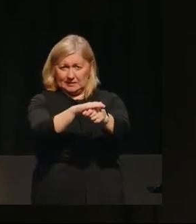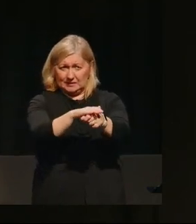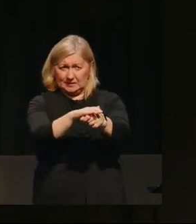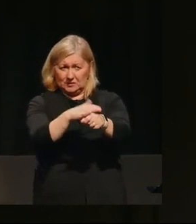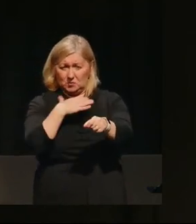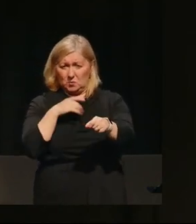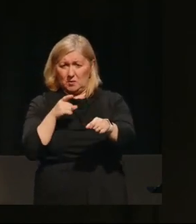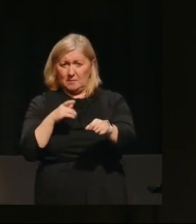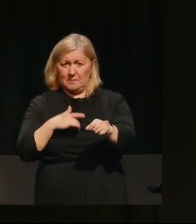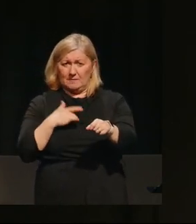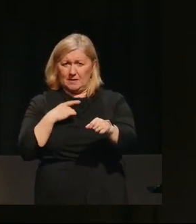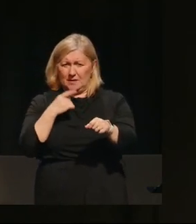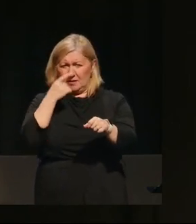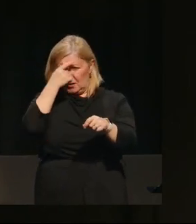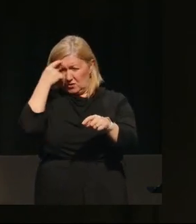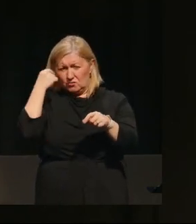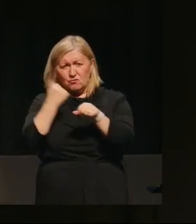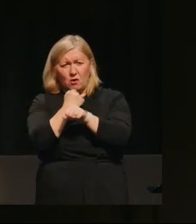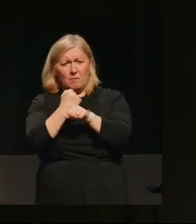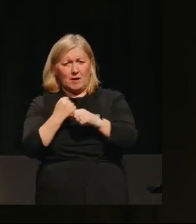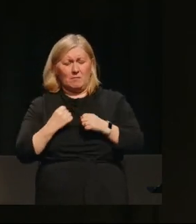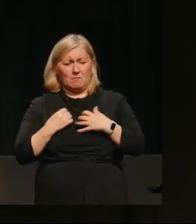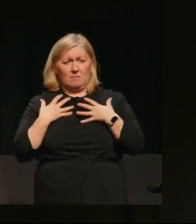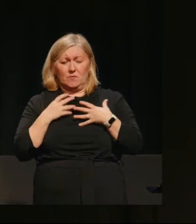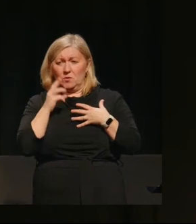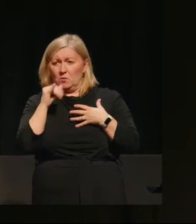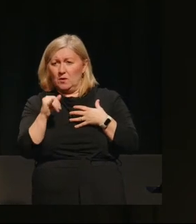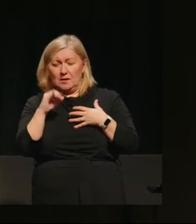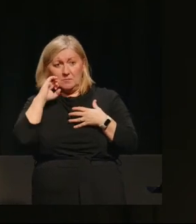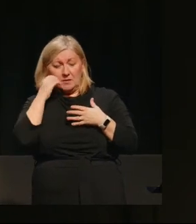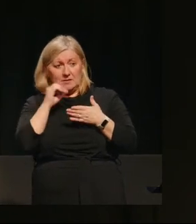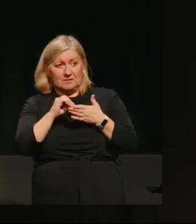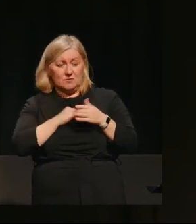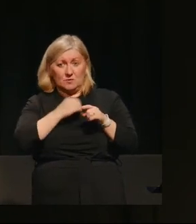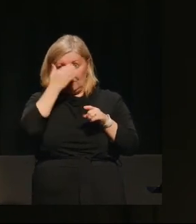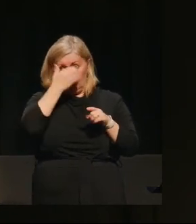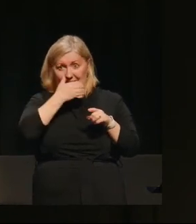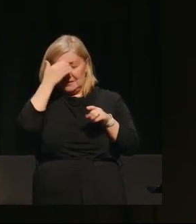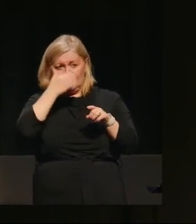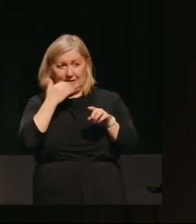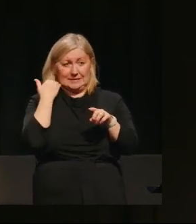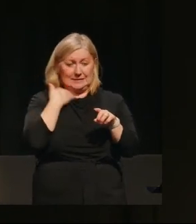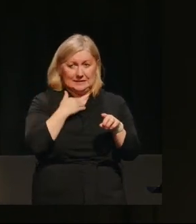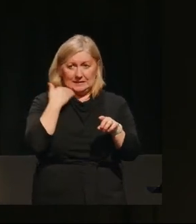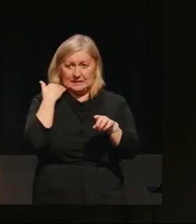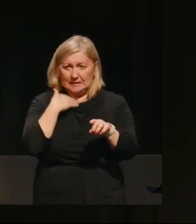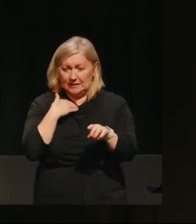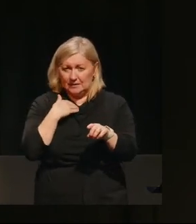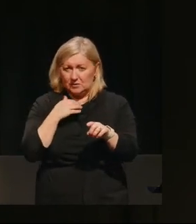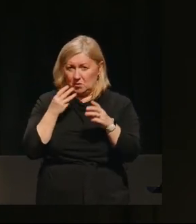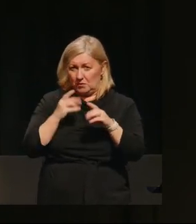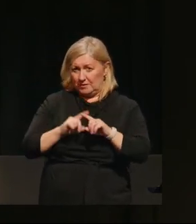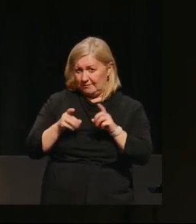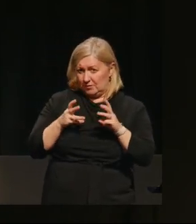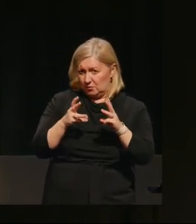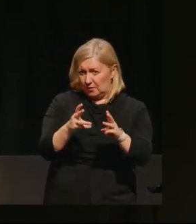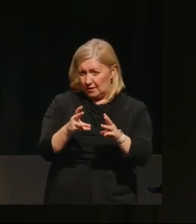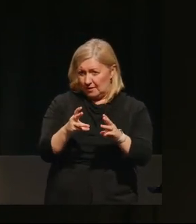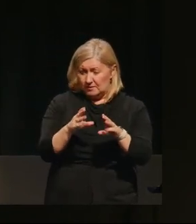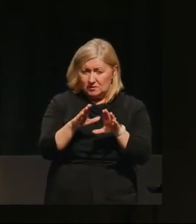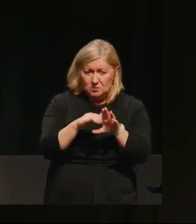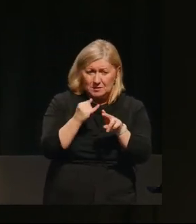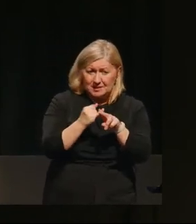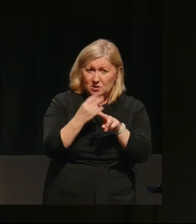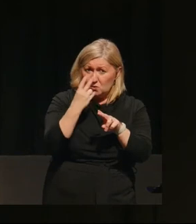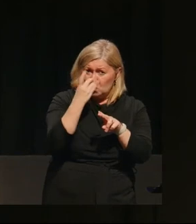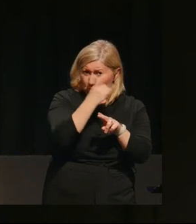killing. In less than 2 hours, the delegates gave their unanimous support for the implementation